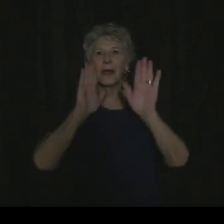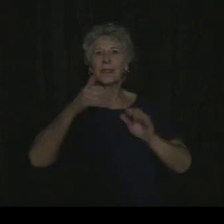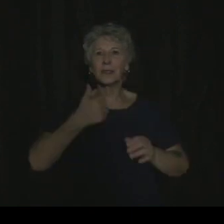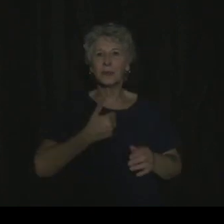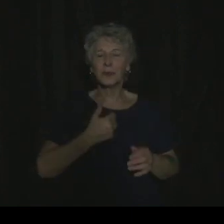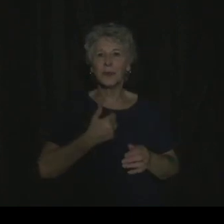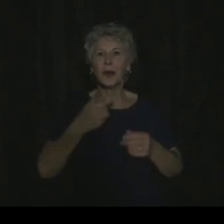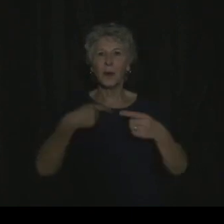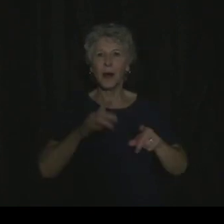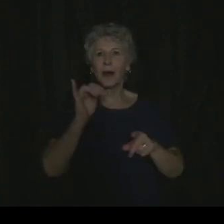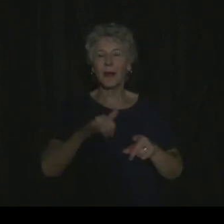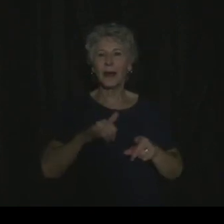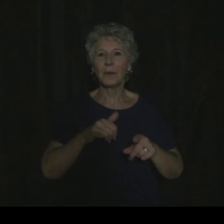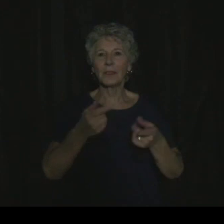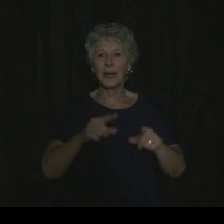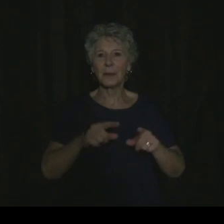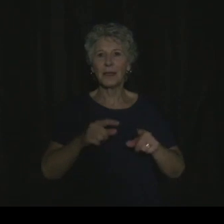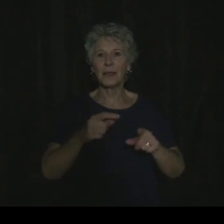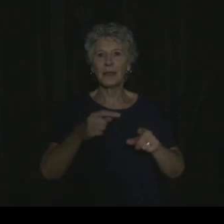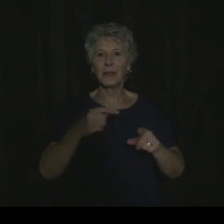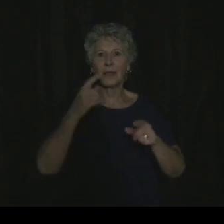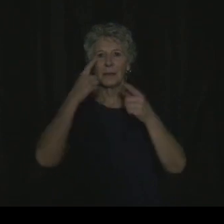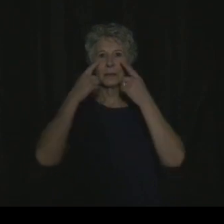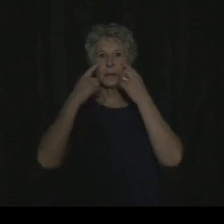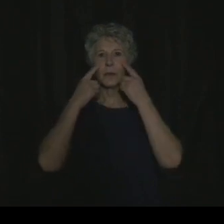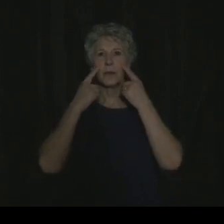that, tears were coming down